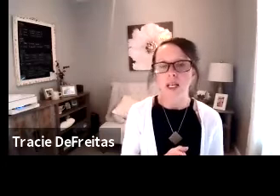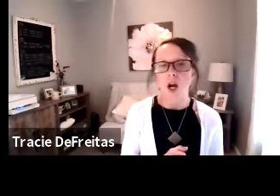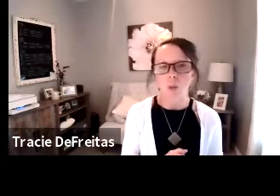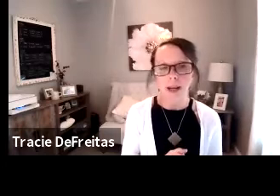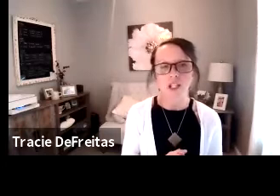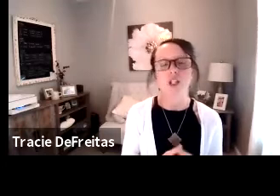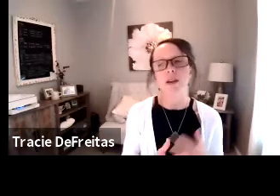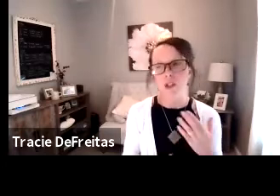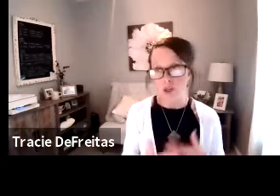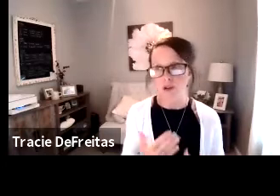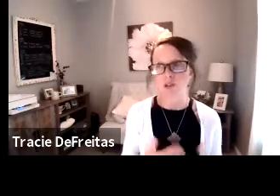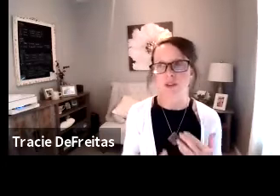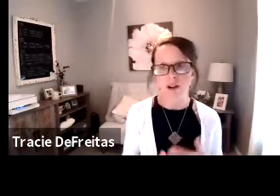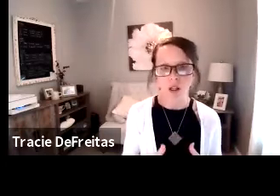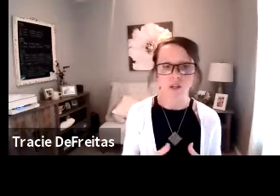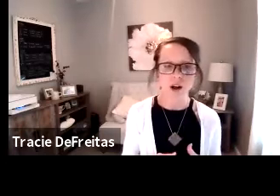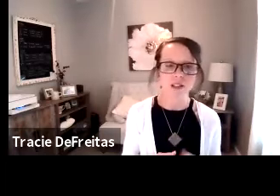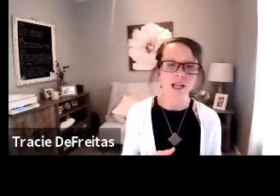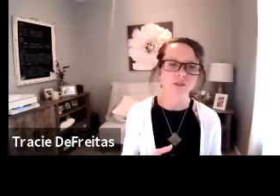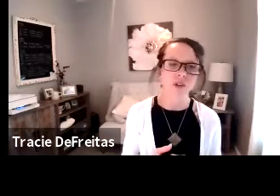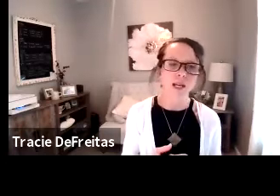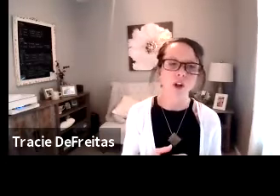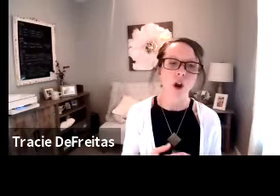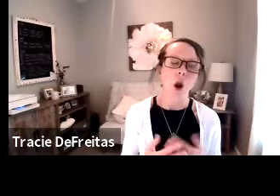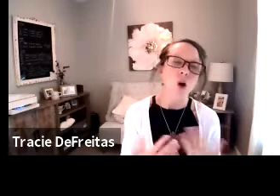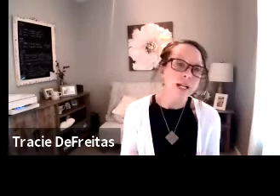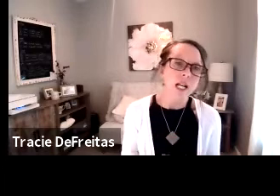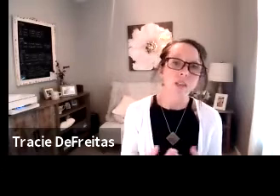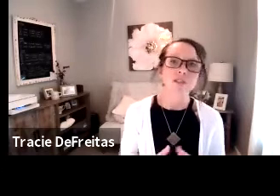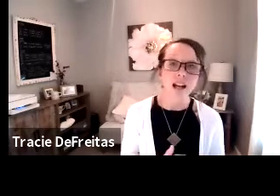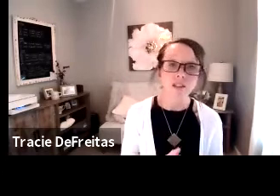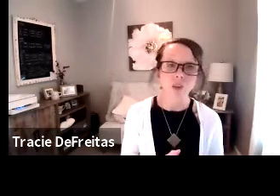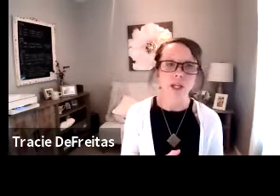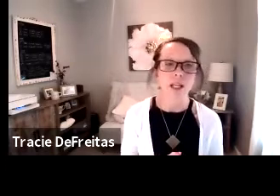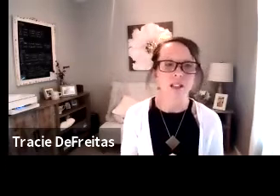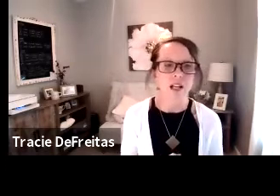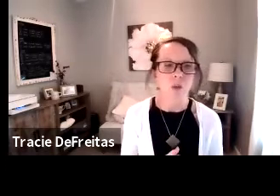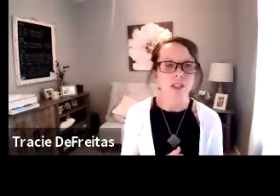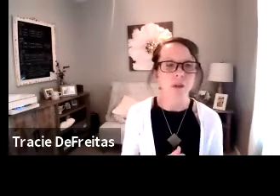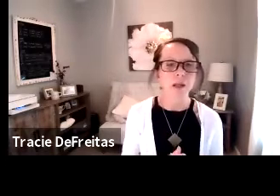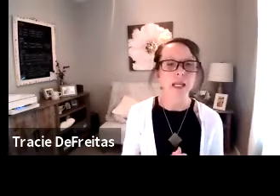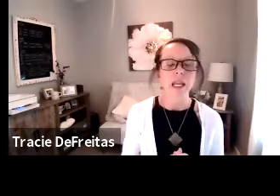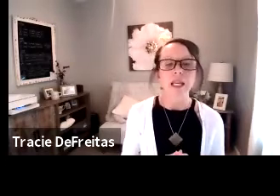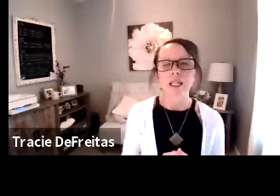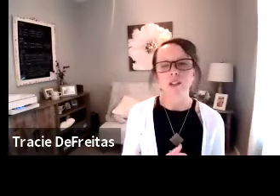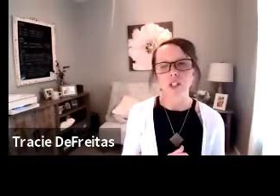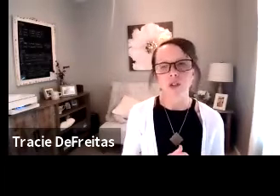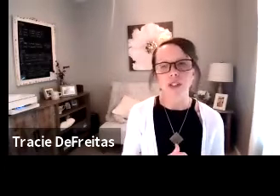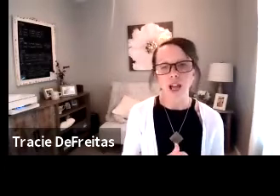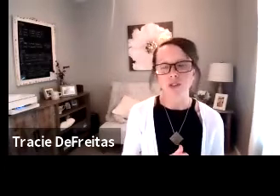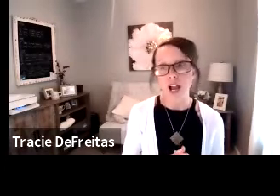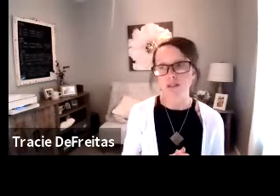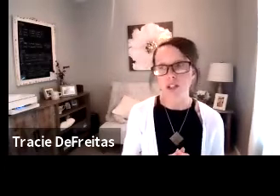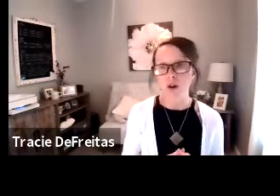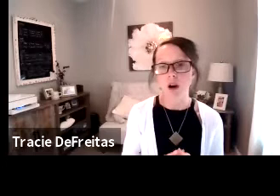the homepage. There you can also find all of our contact information. Right now, the fastest way to get in touch with somebody is to